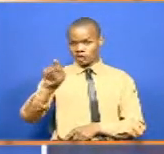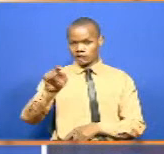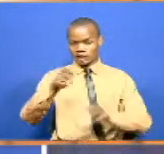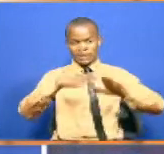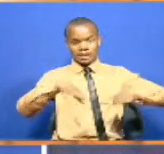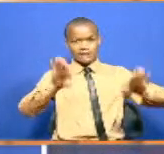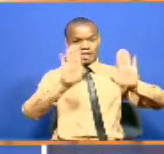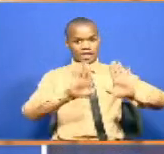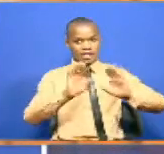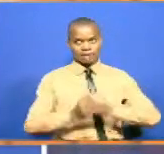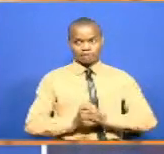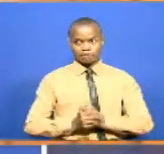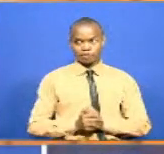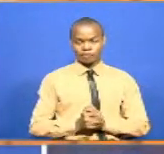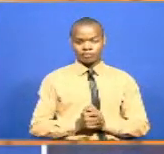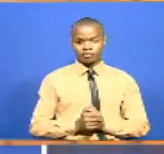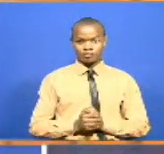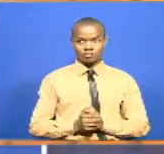of the country.